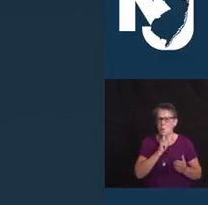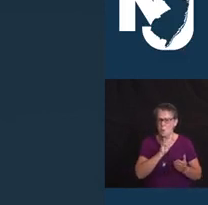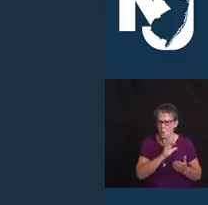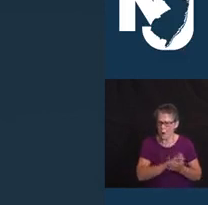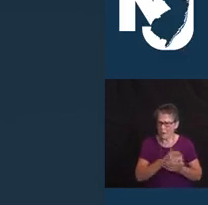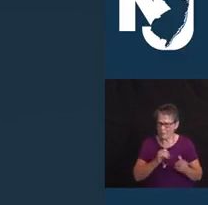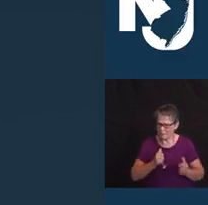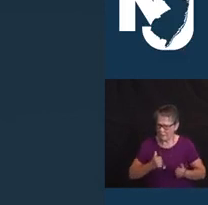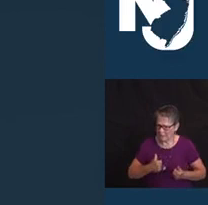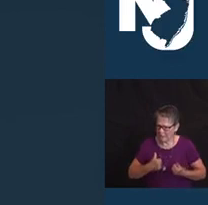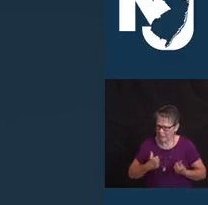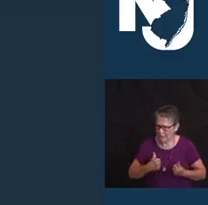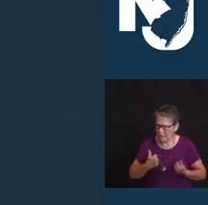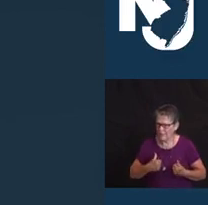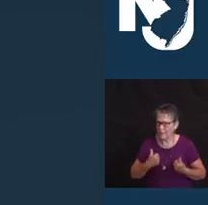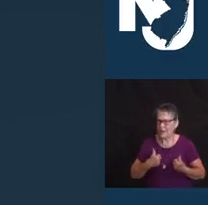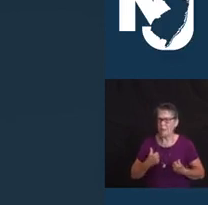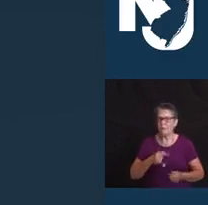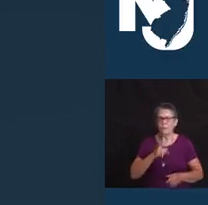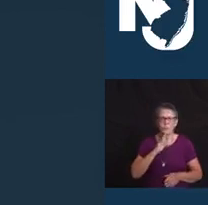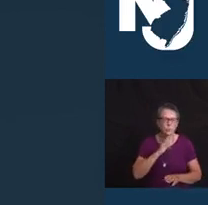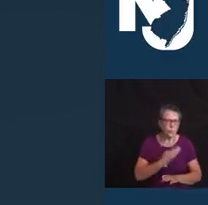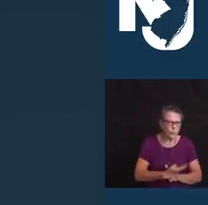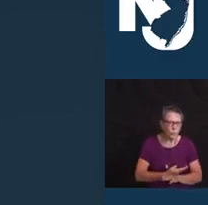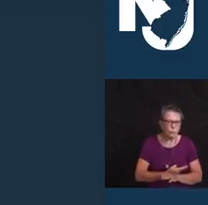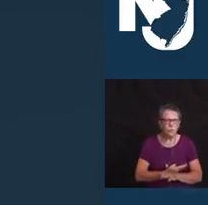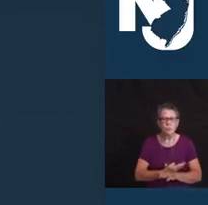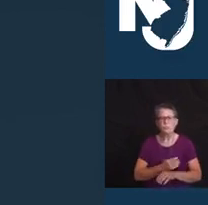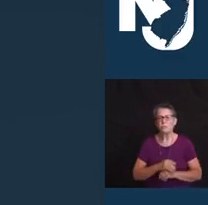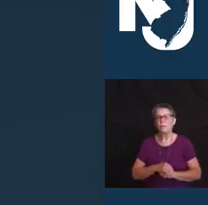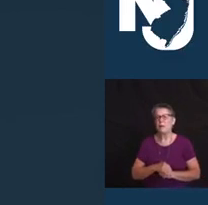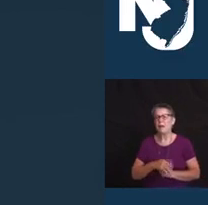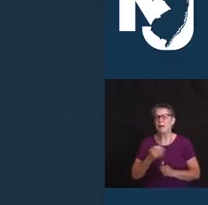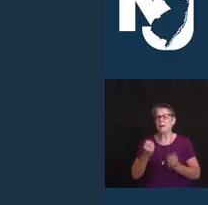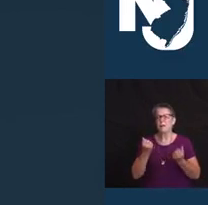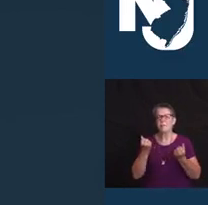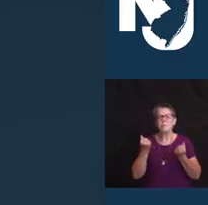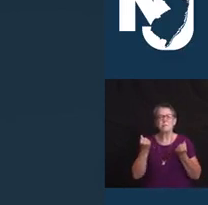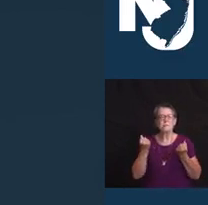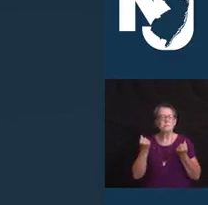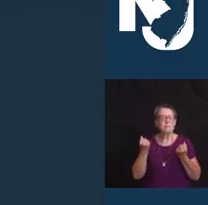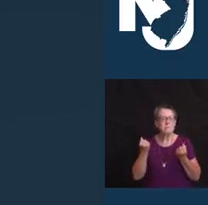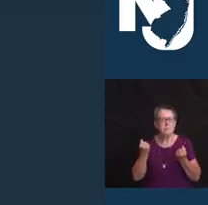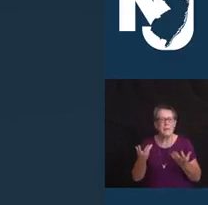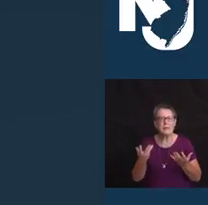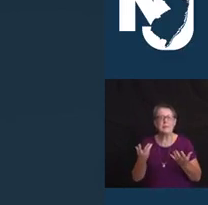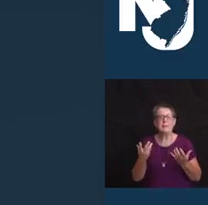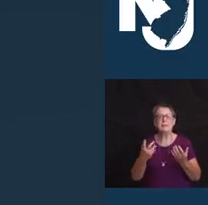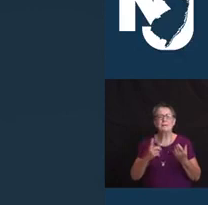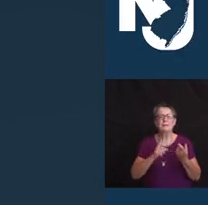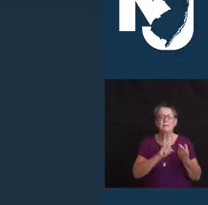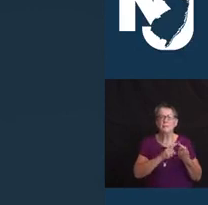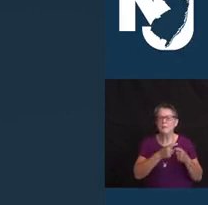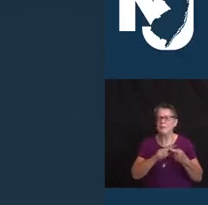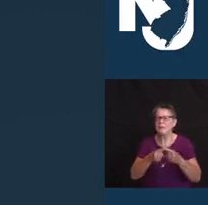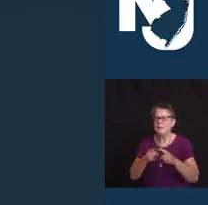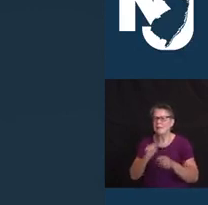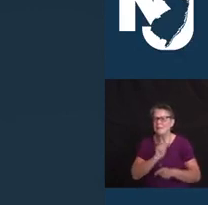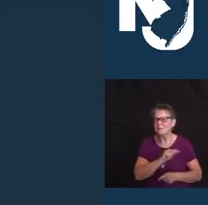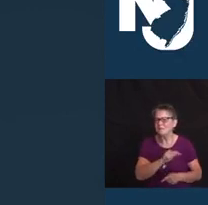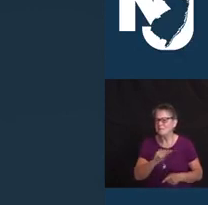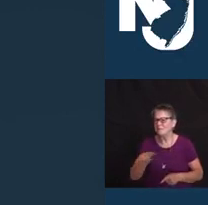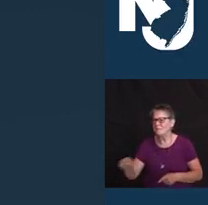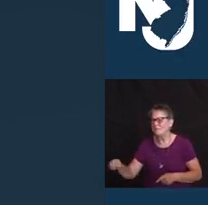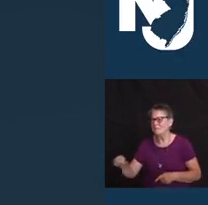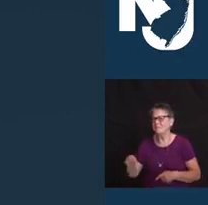daughter, Jenny, and that's Jenny right there, and a tremendous musical family, his brothers and sisters in the American Federation of Music Local